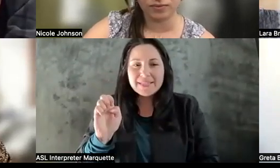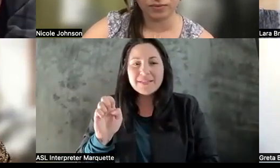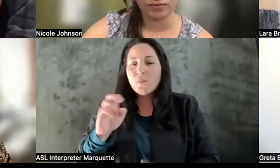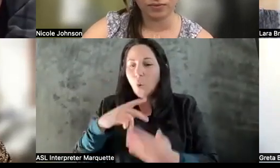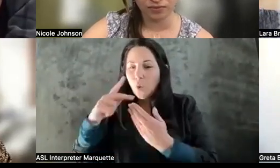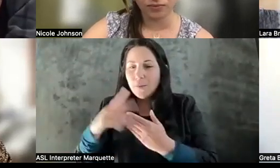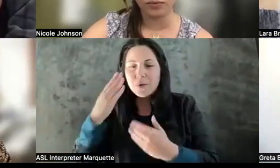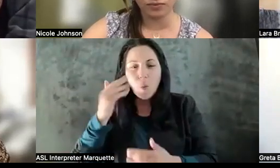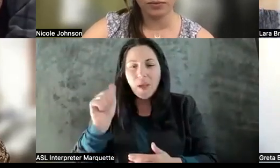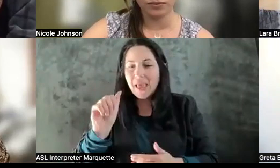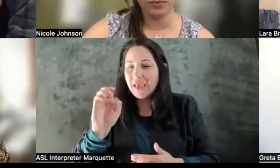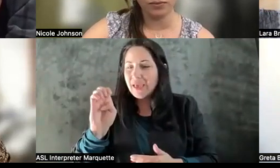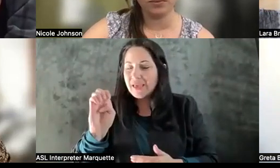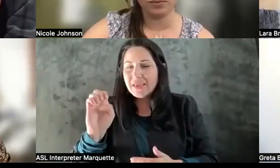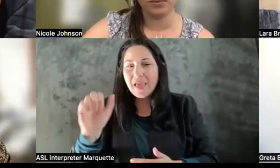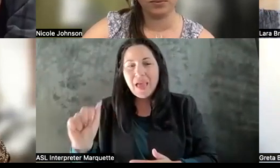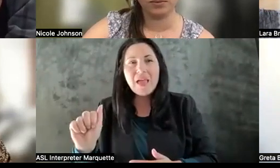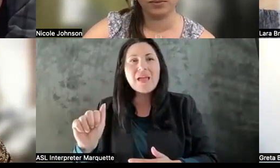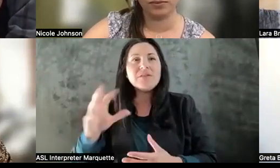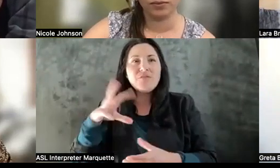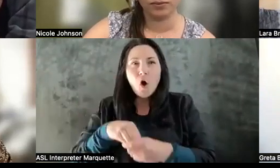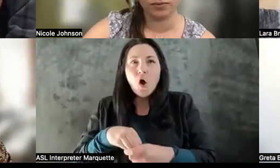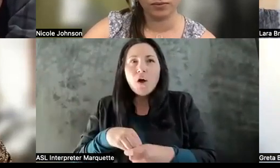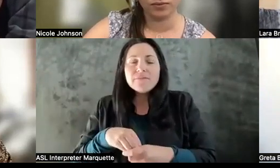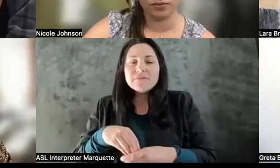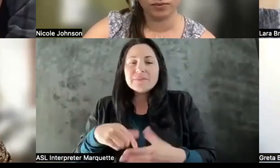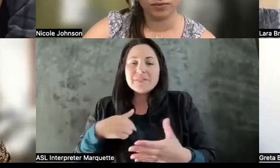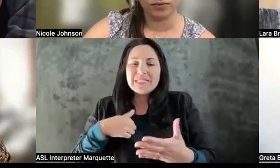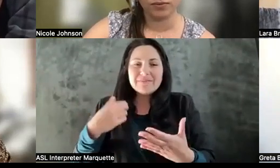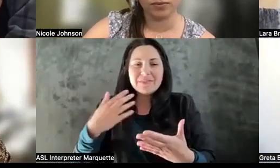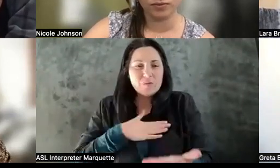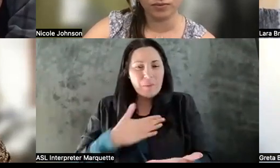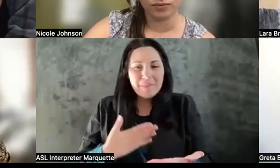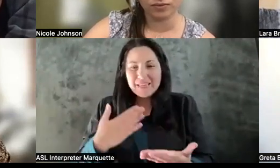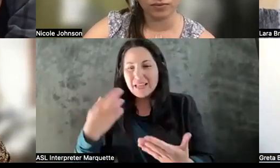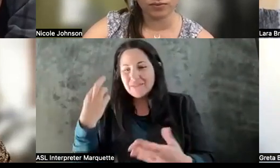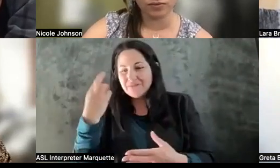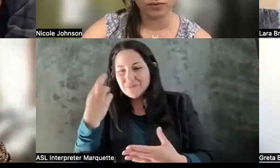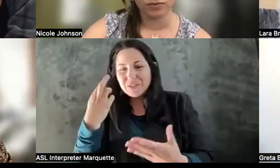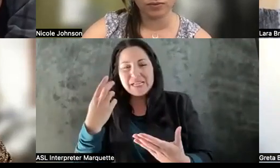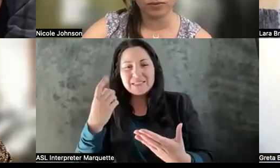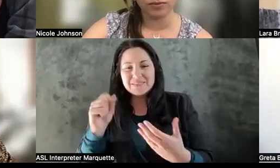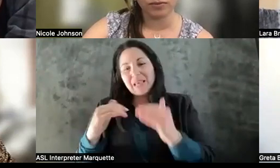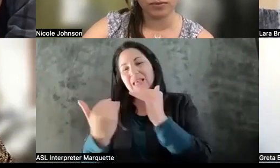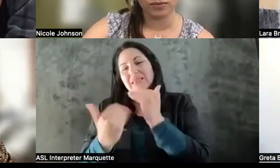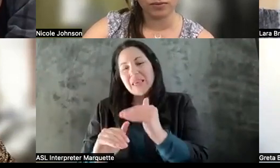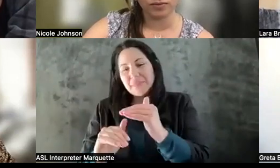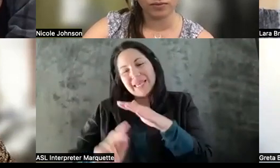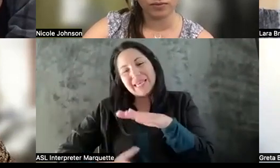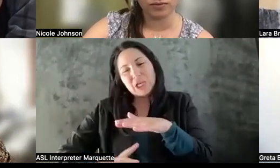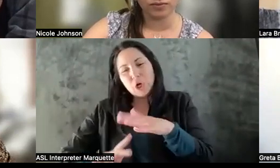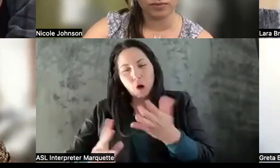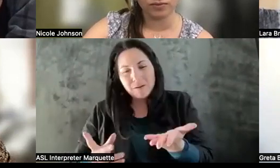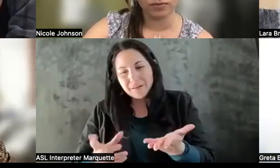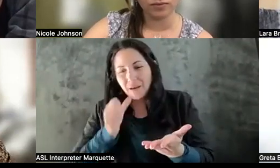Einstein participates in this. I have to admit, though, that and I realize that it's at a limited degree at the kindergarten level,